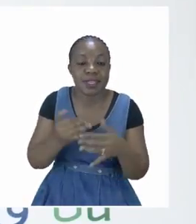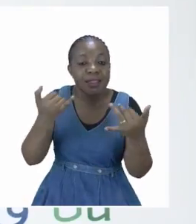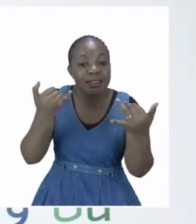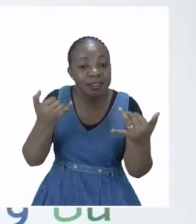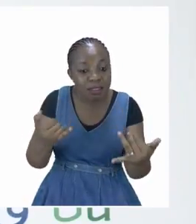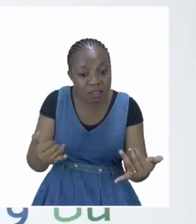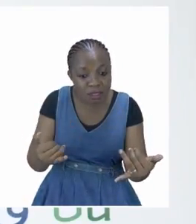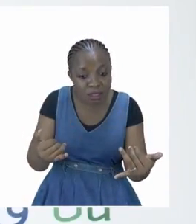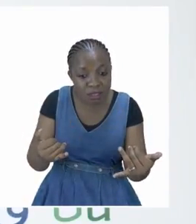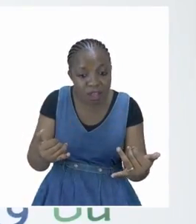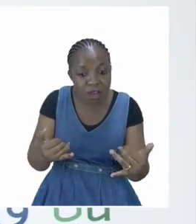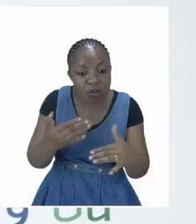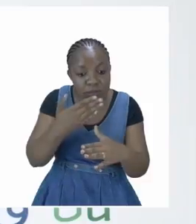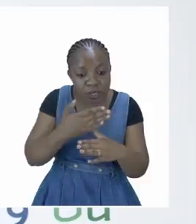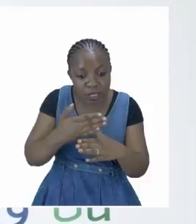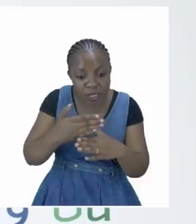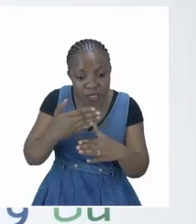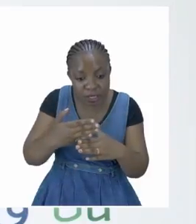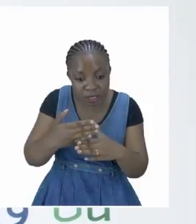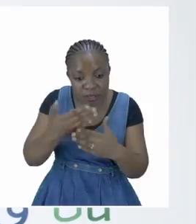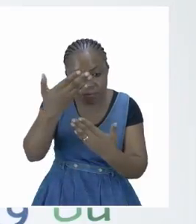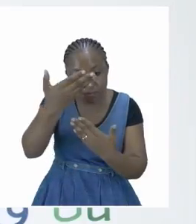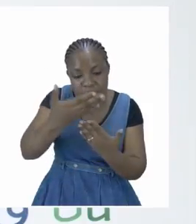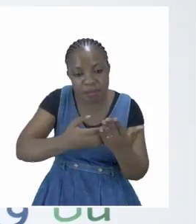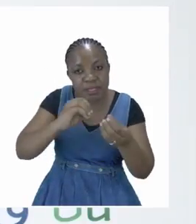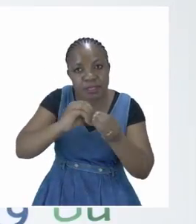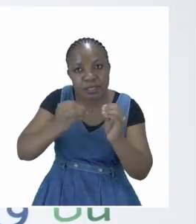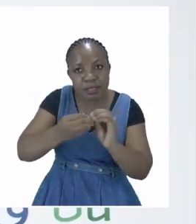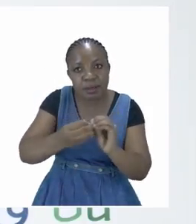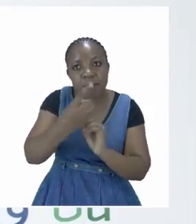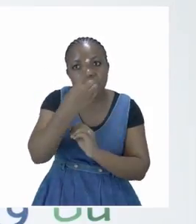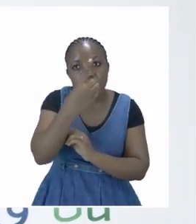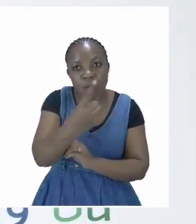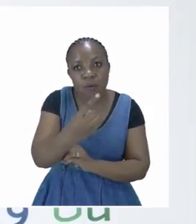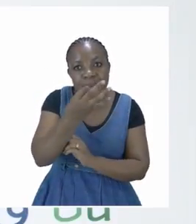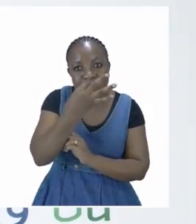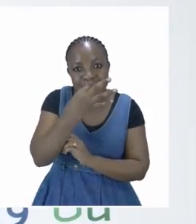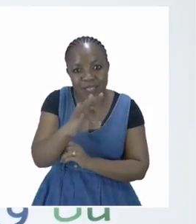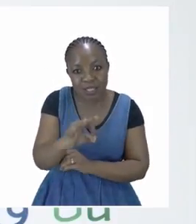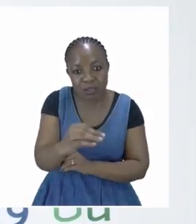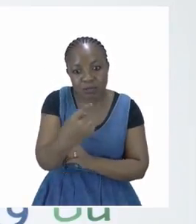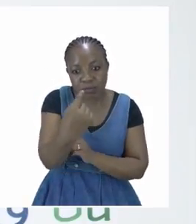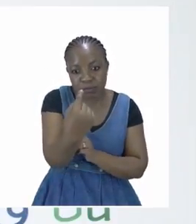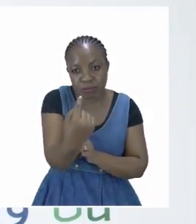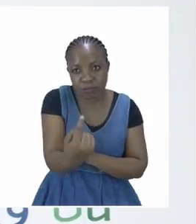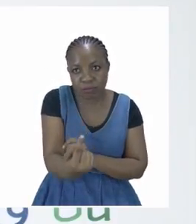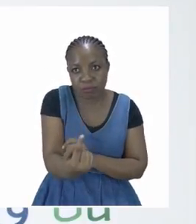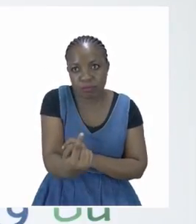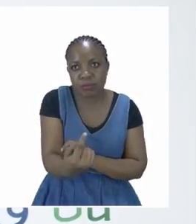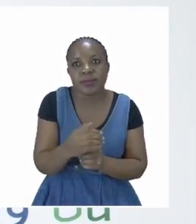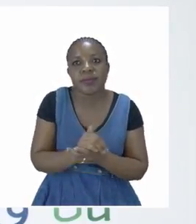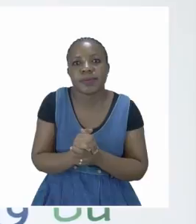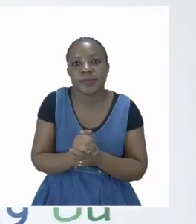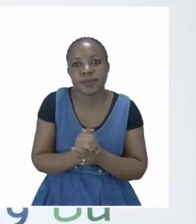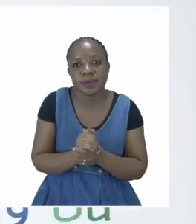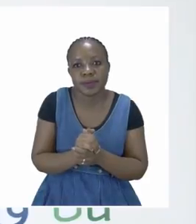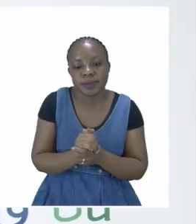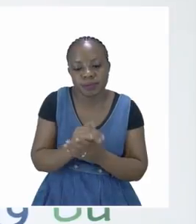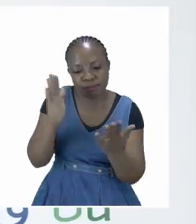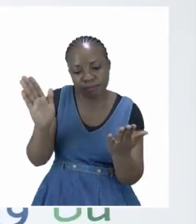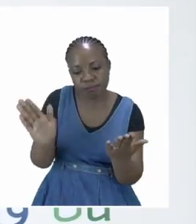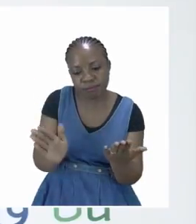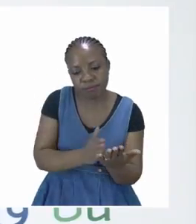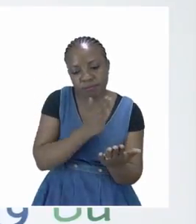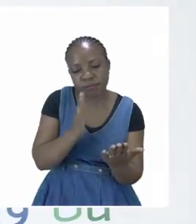the exercise by yourself in your booklet. Let's now turn to the next